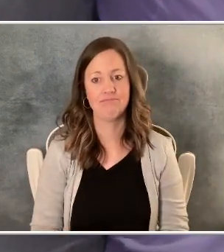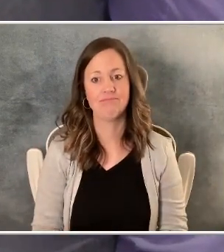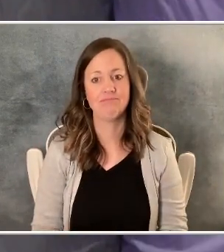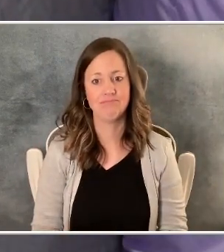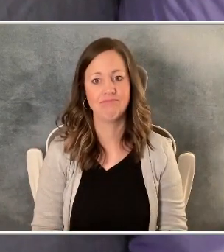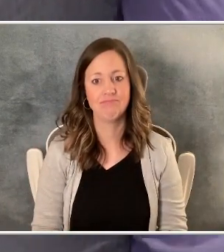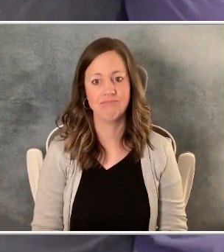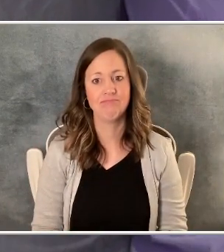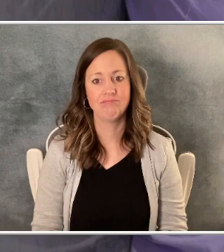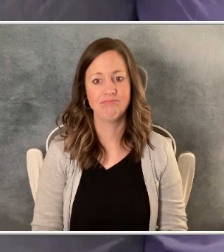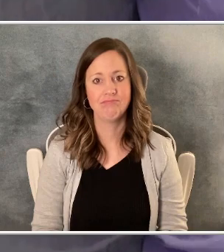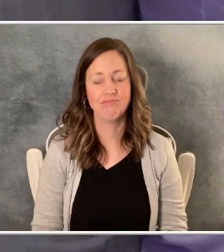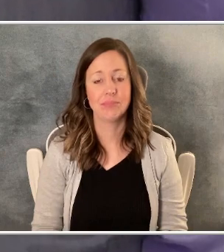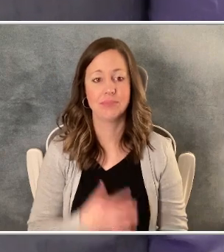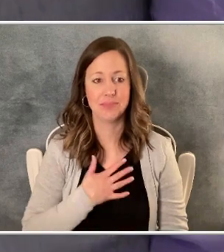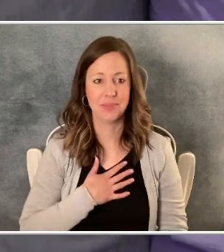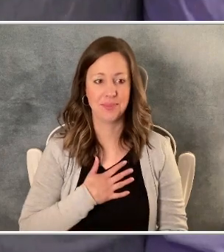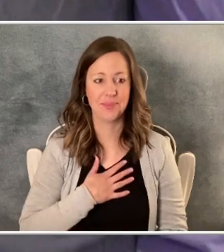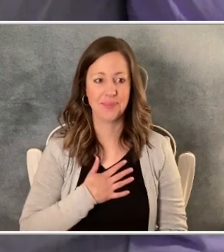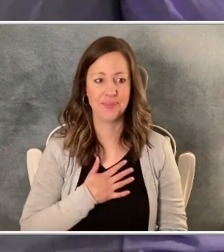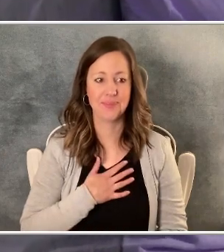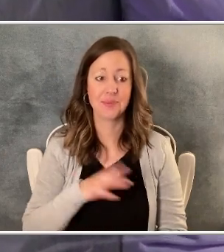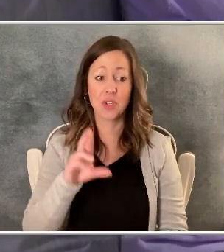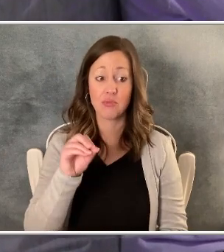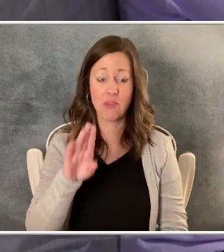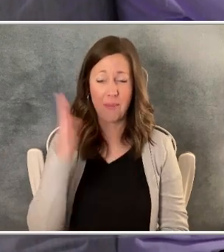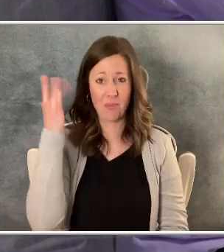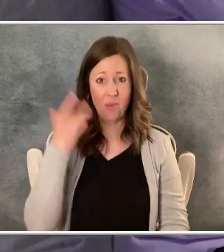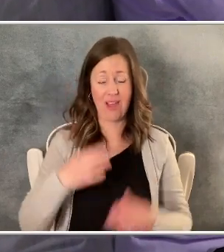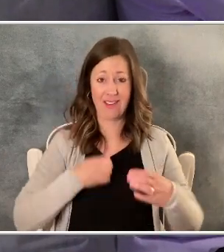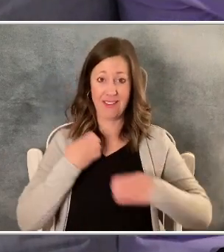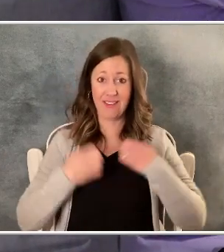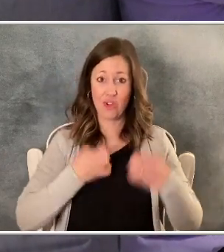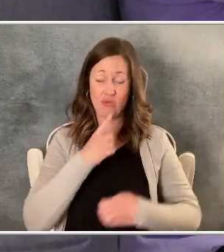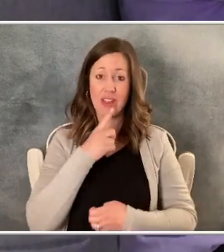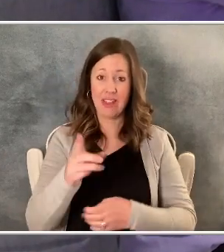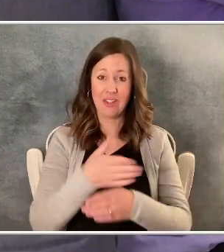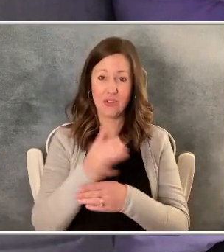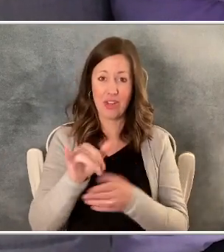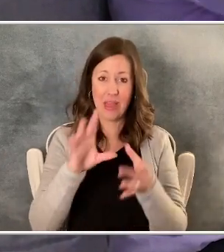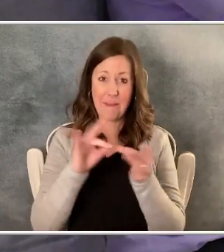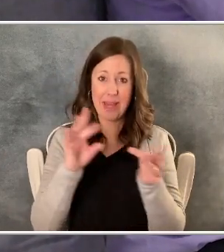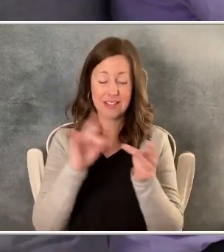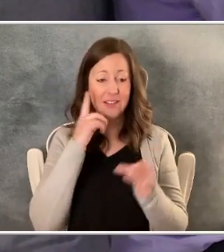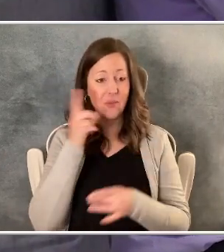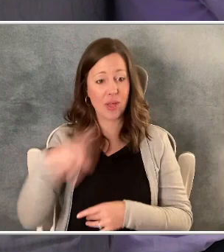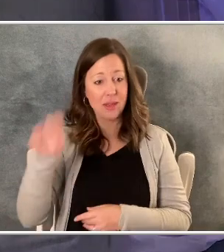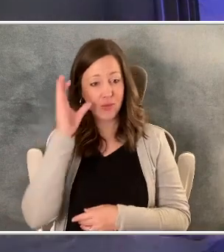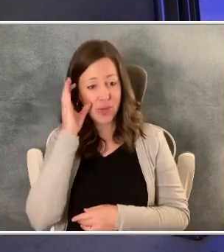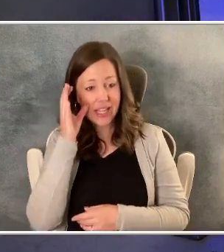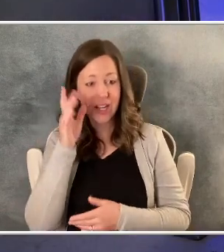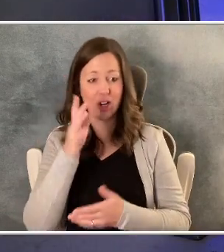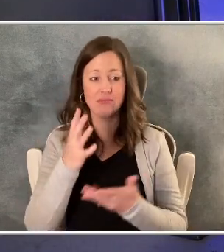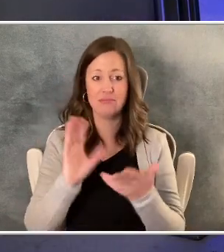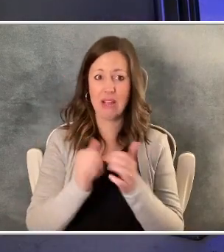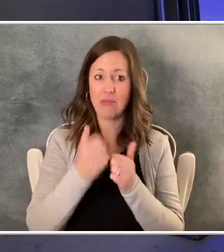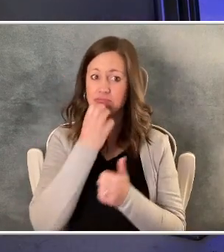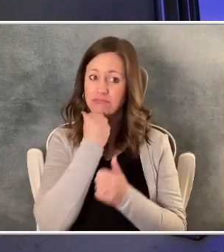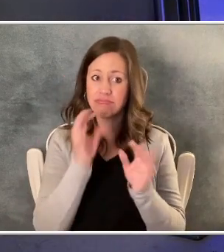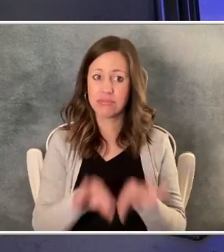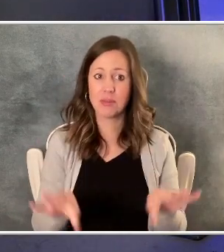All that emotion pouring out of you, Rob. Why was it so important for you to just share that message and for them to hear what they've all meant to you?